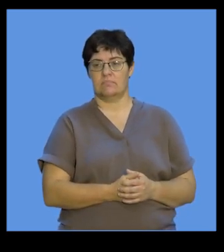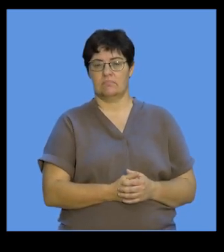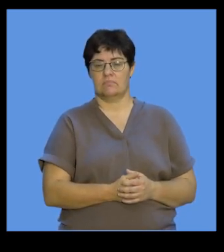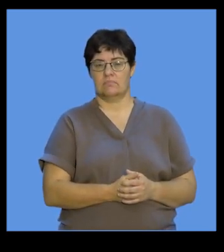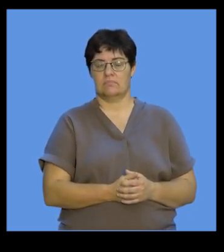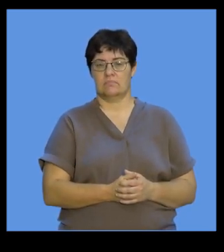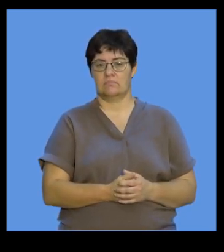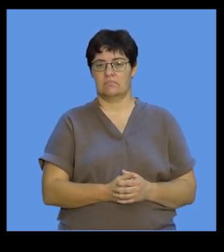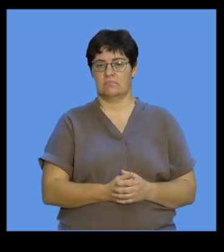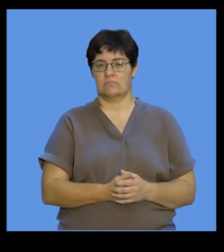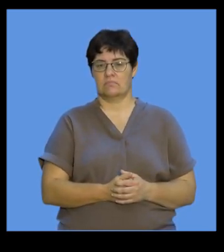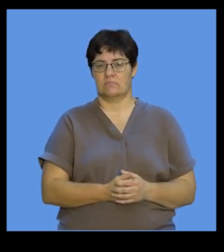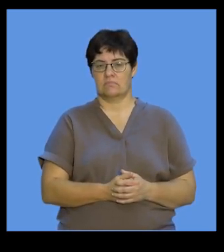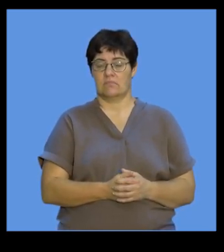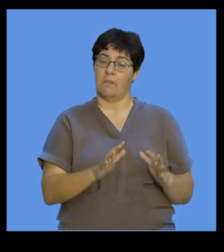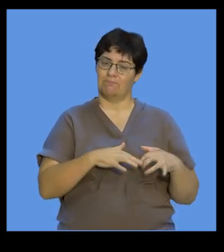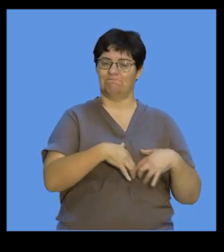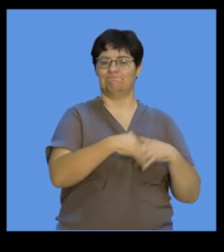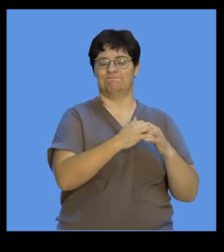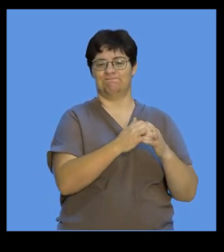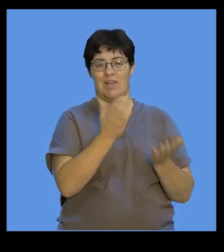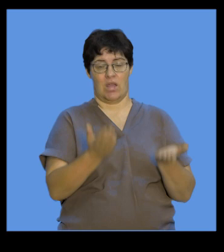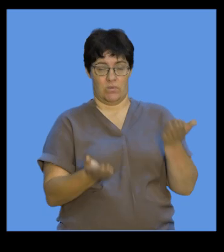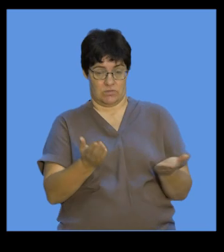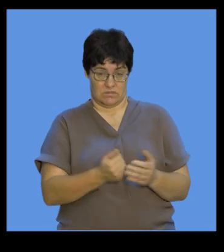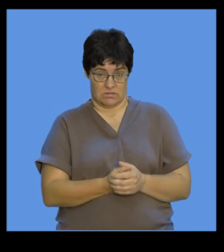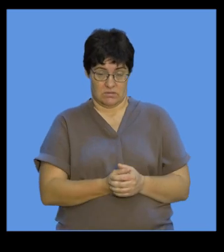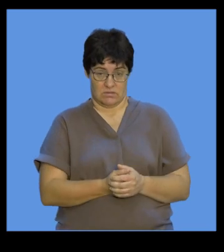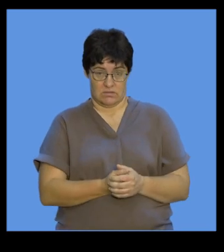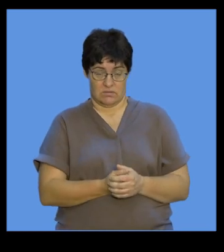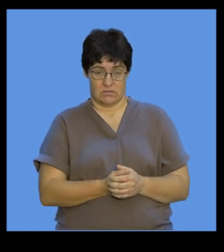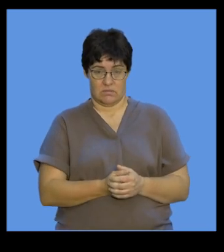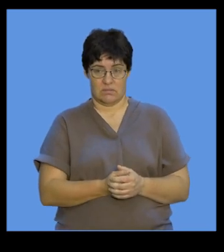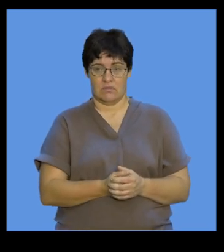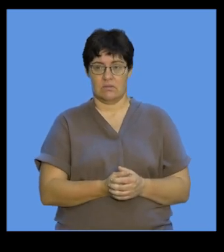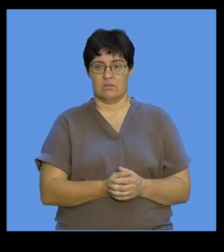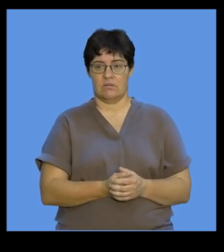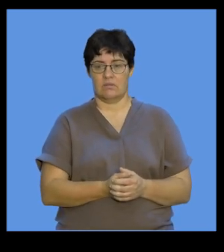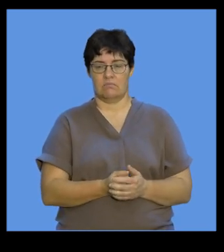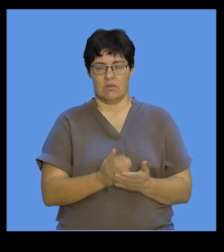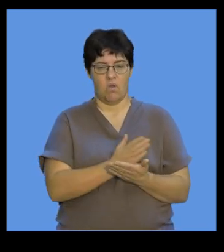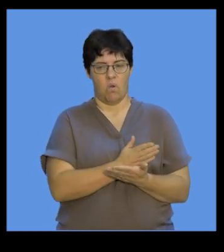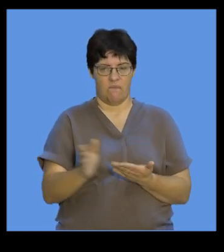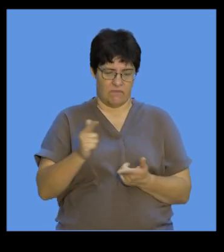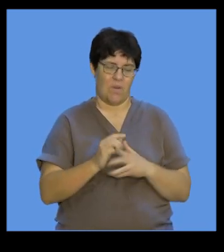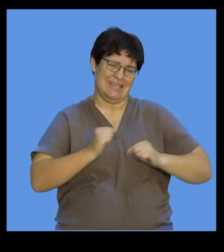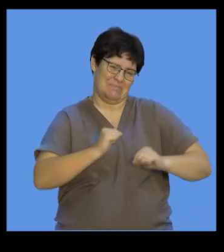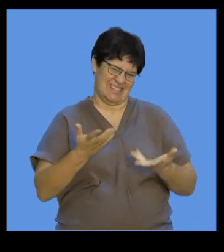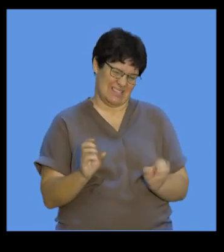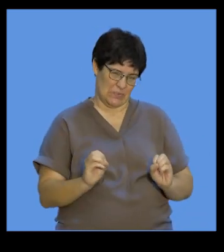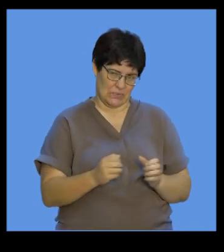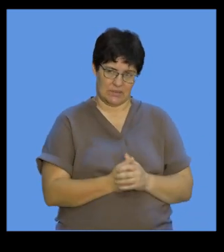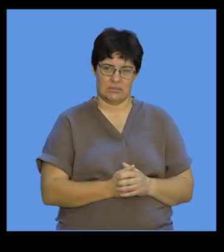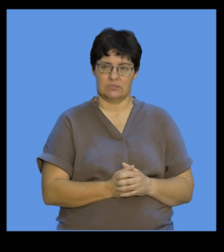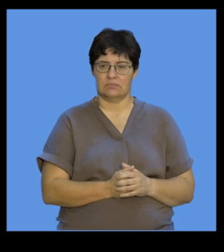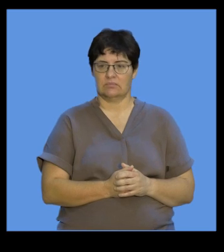now we need to set up our equation. I'm going to need to rub out my diagram because of space. Okay,